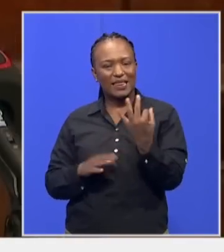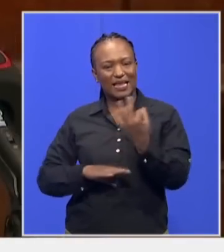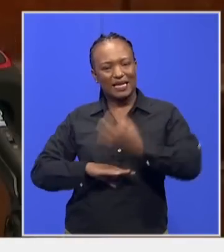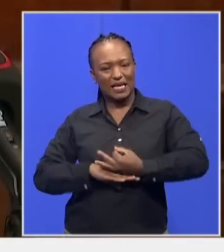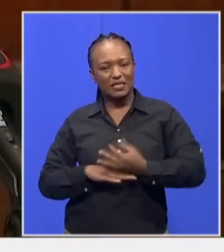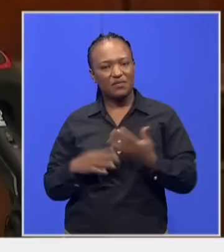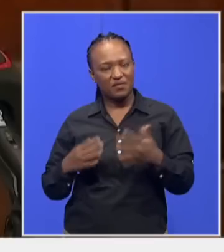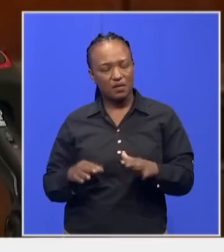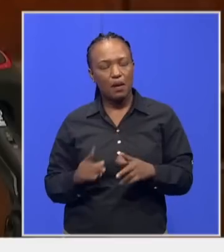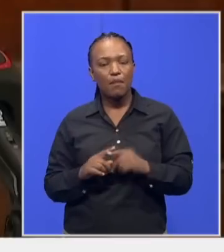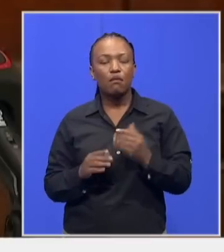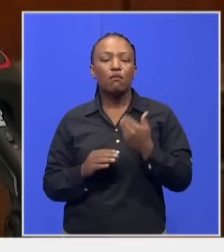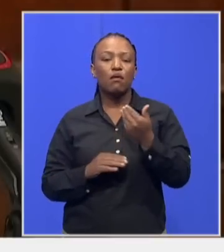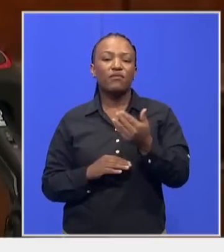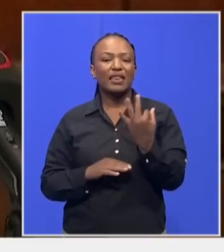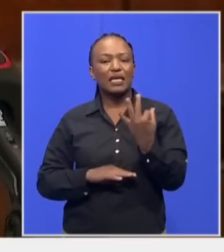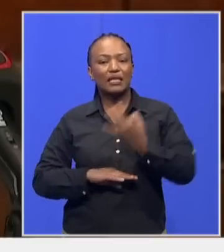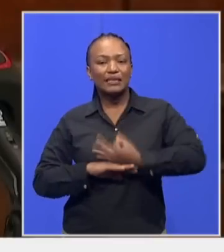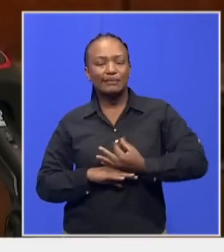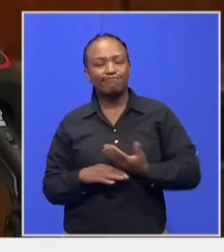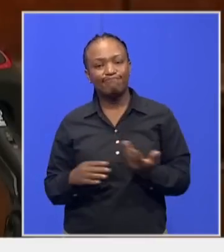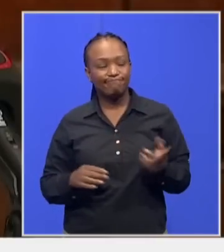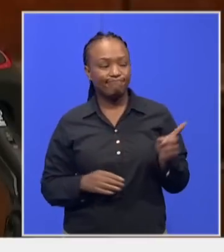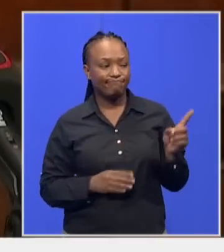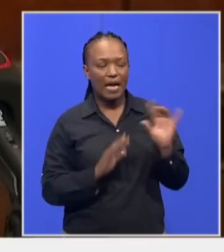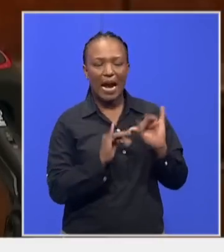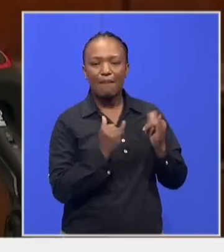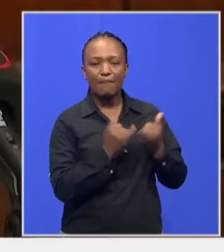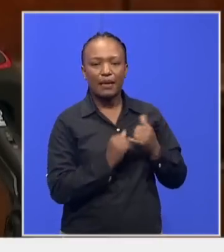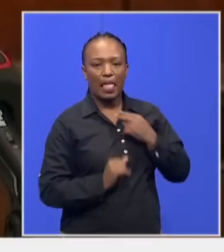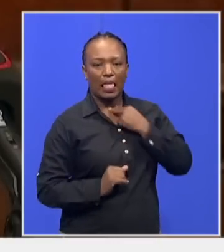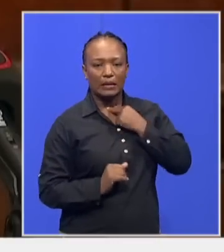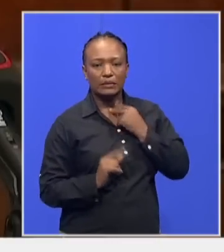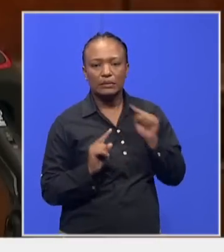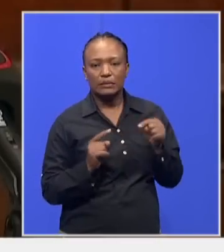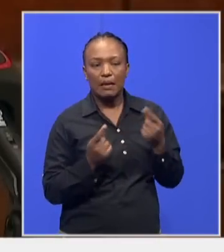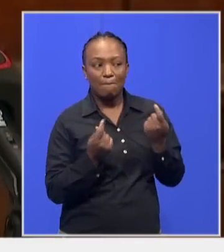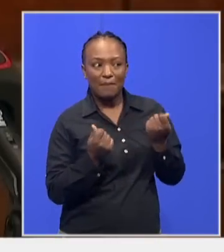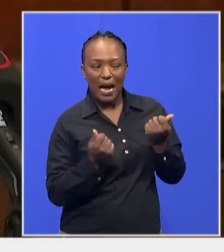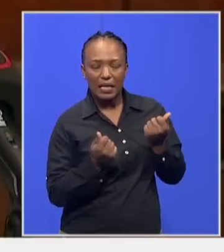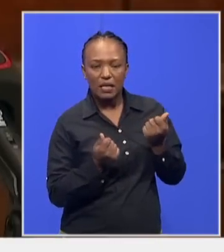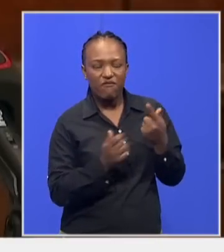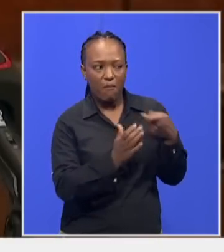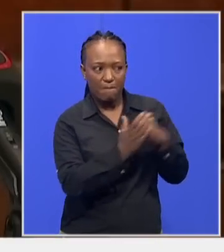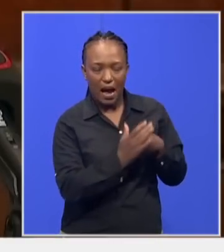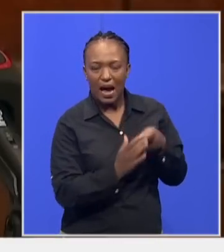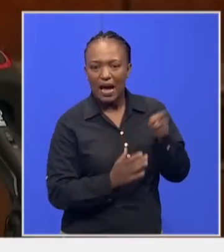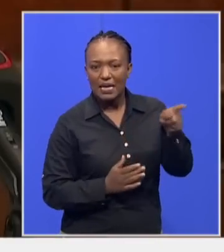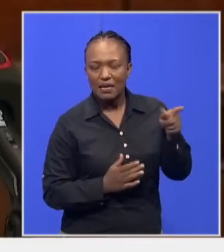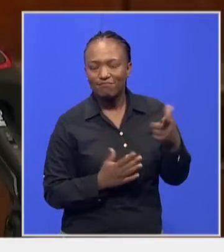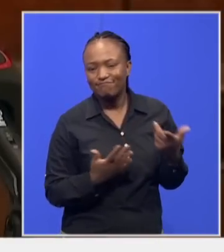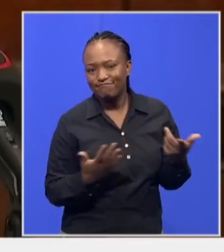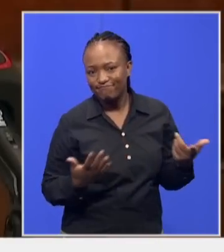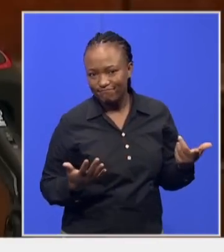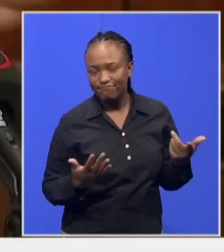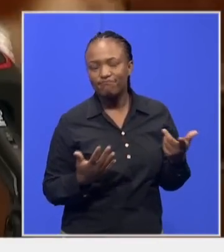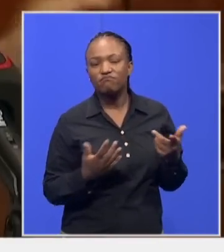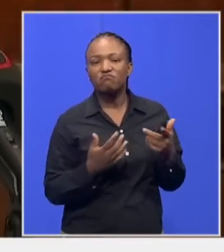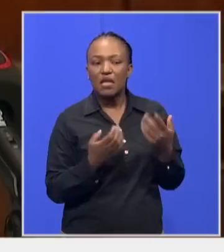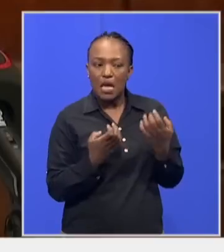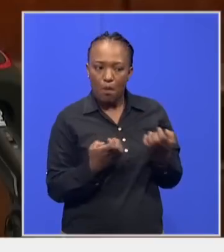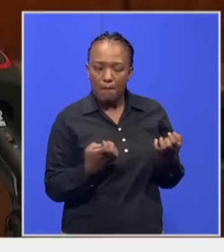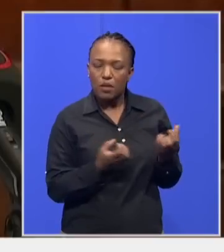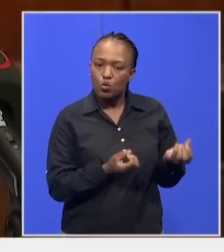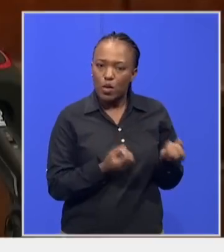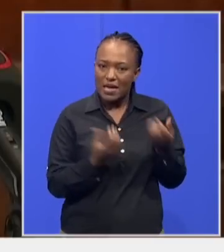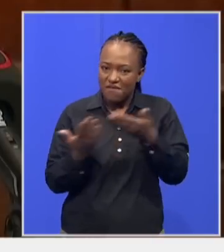After 3 days, he or she is not able to raise the kind of money that is required to procure that supply component and give it